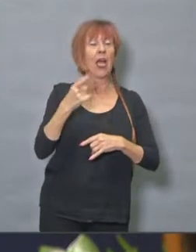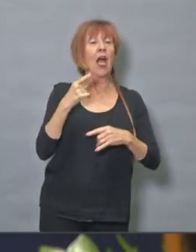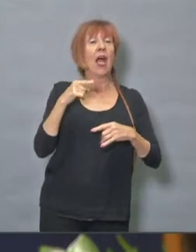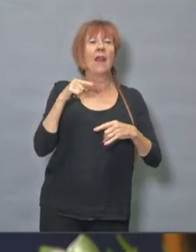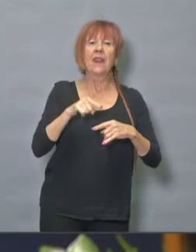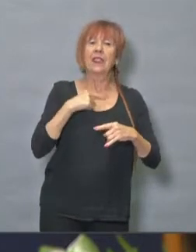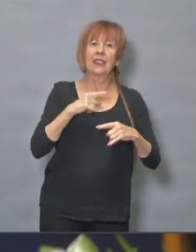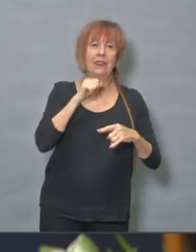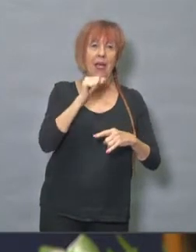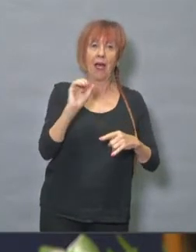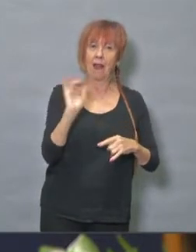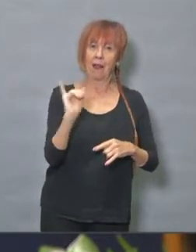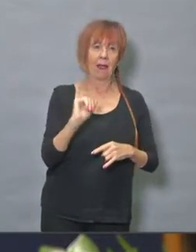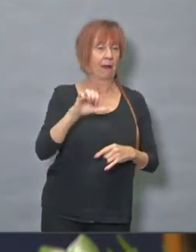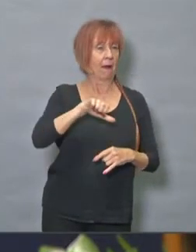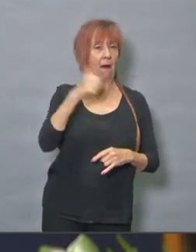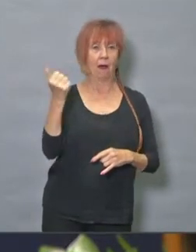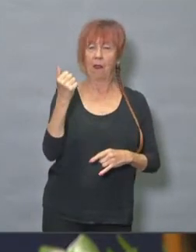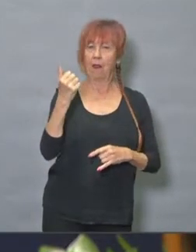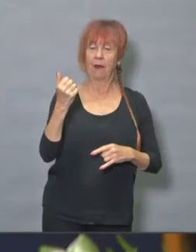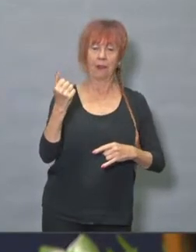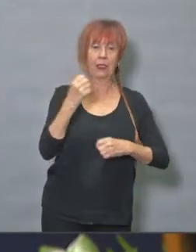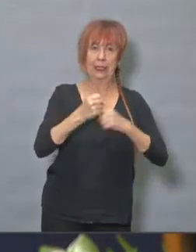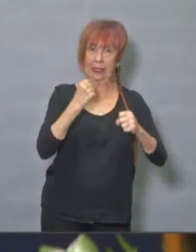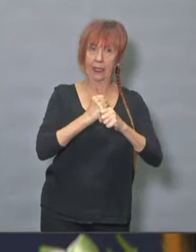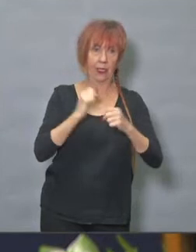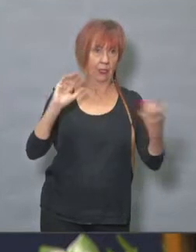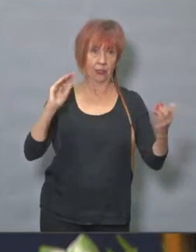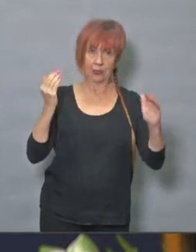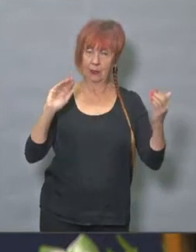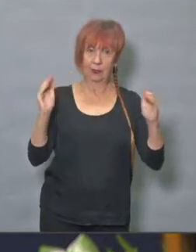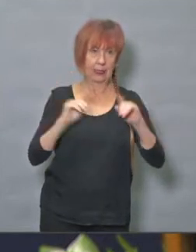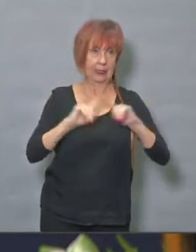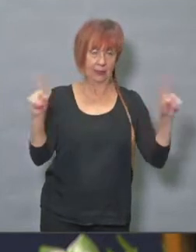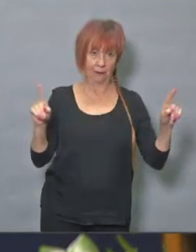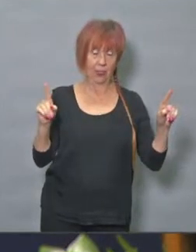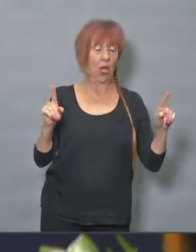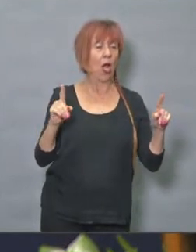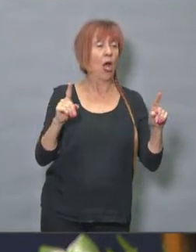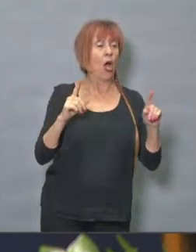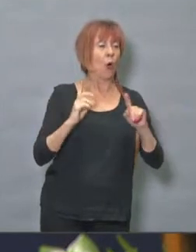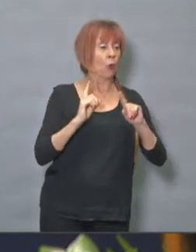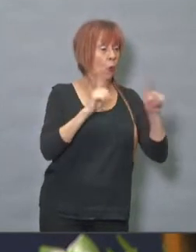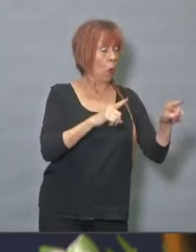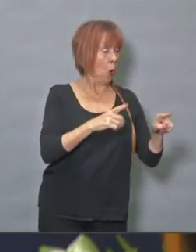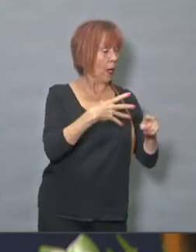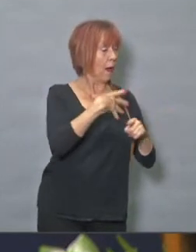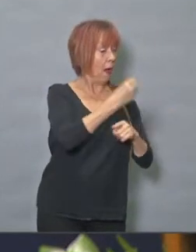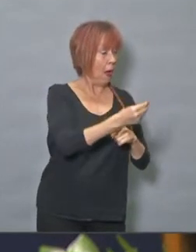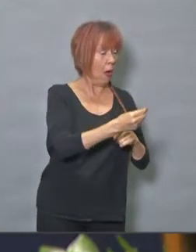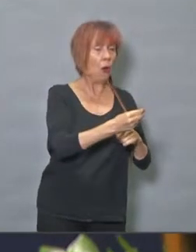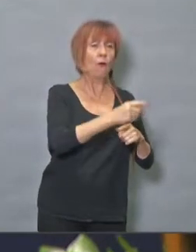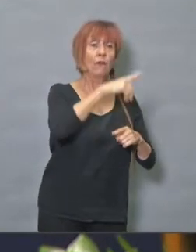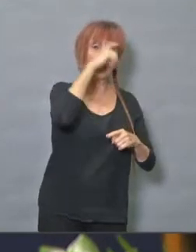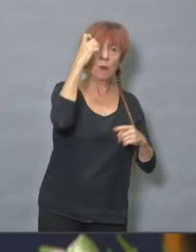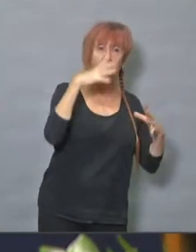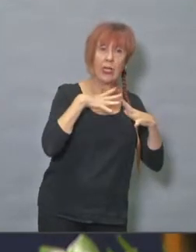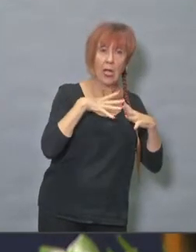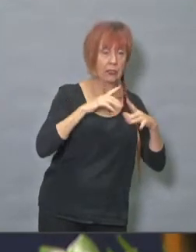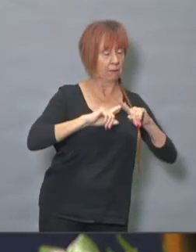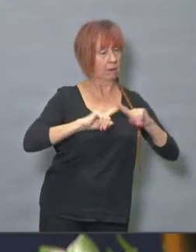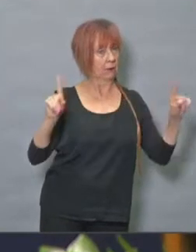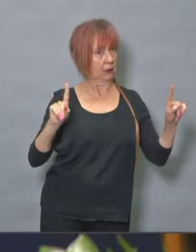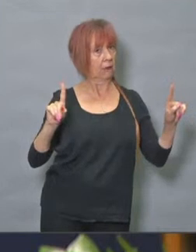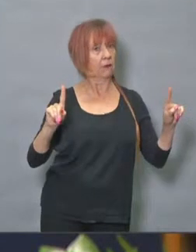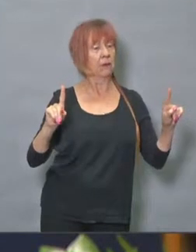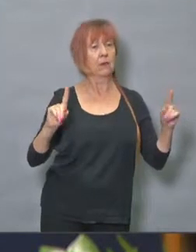break with children home and making plans for weekend outings and vacations are different now more than ever. As we continue